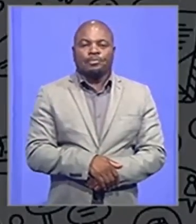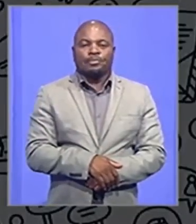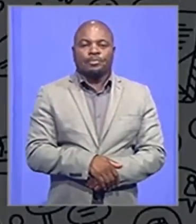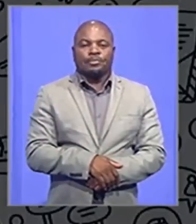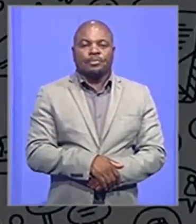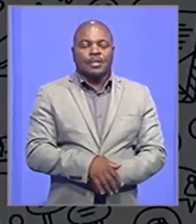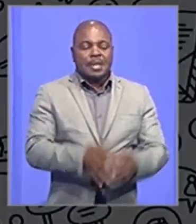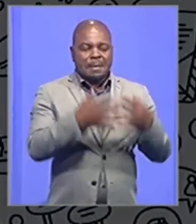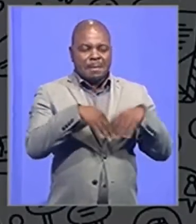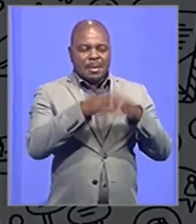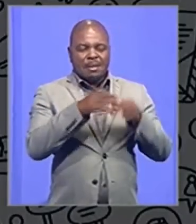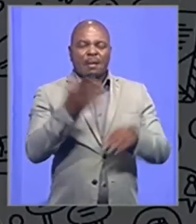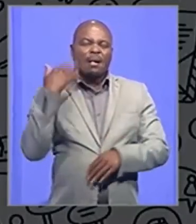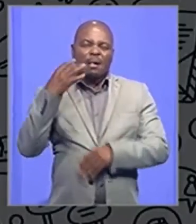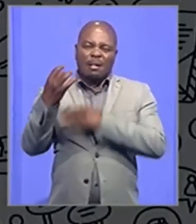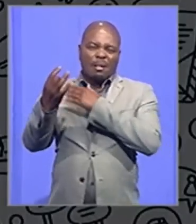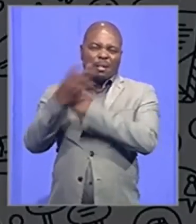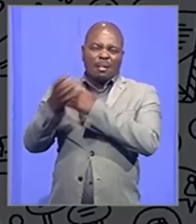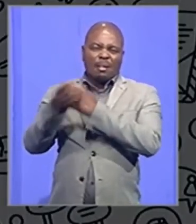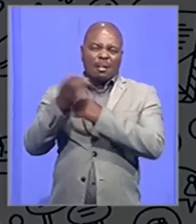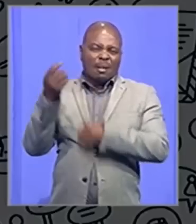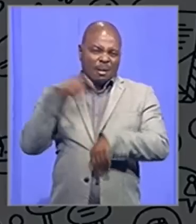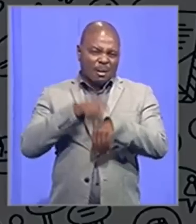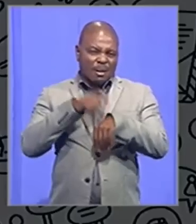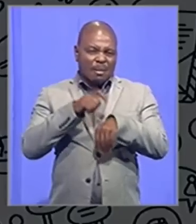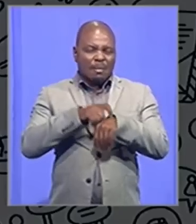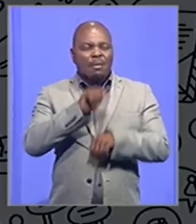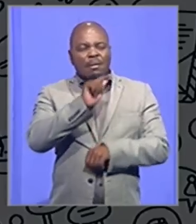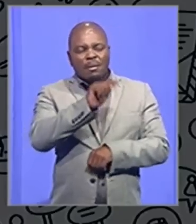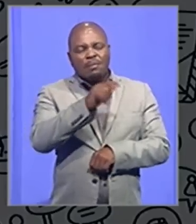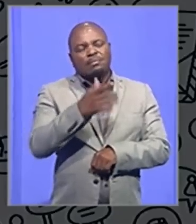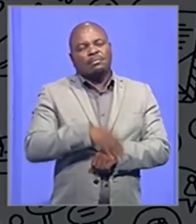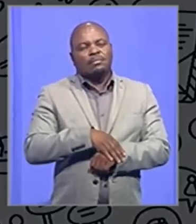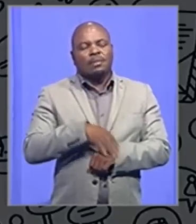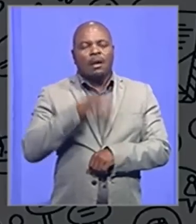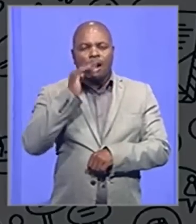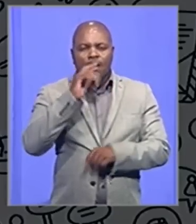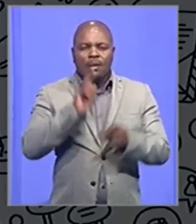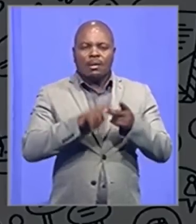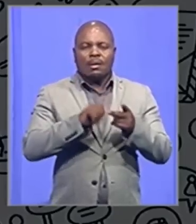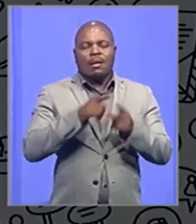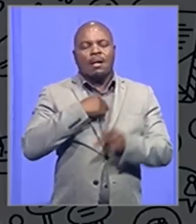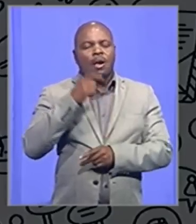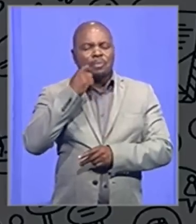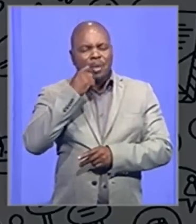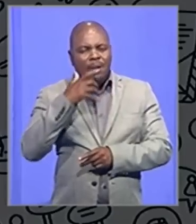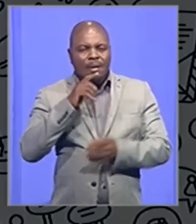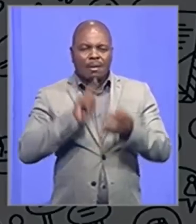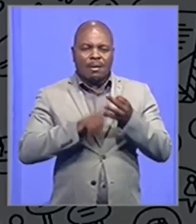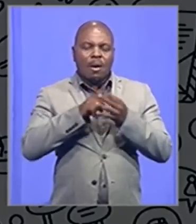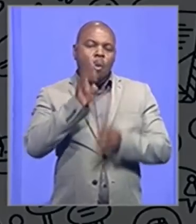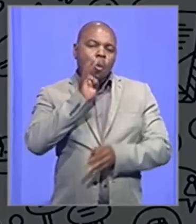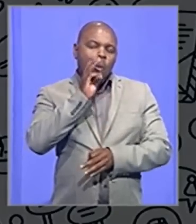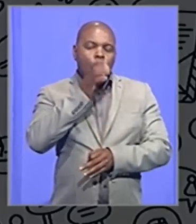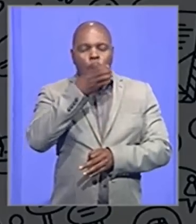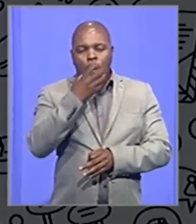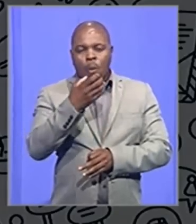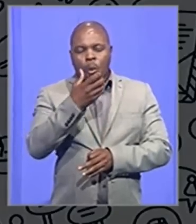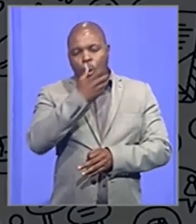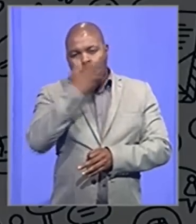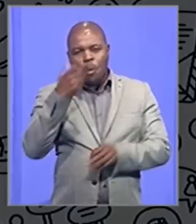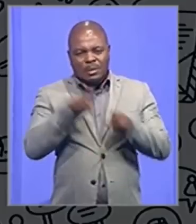Metswako e sale re eletswa ka yona nakong ya COVID e le ginger, garlic, lemon le ho nwa metsi a futhumetseng. Ka